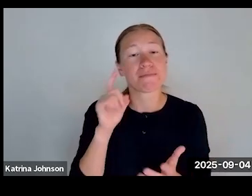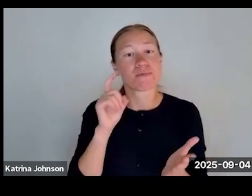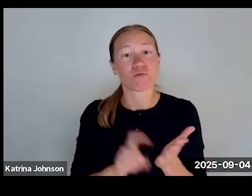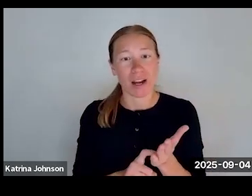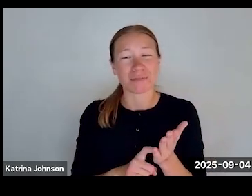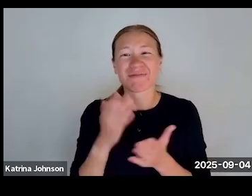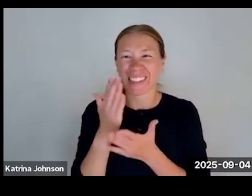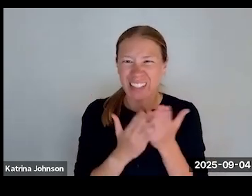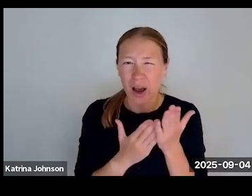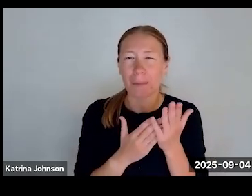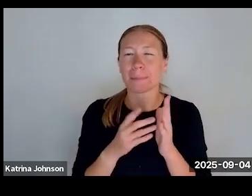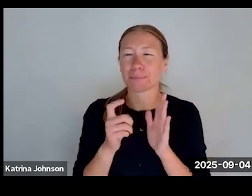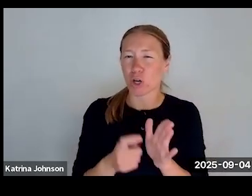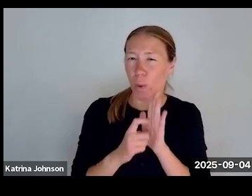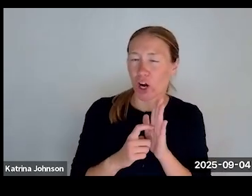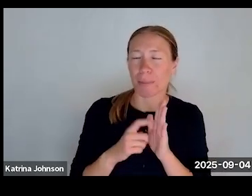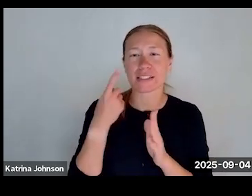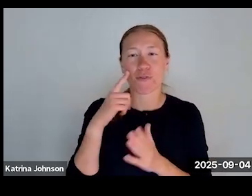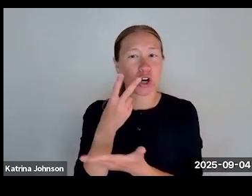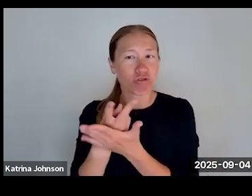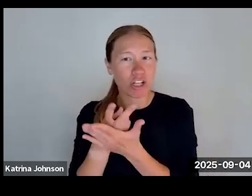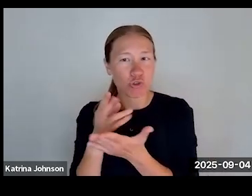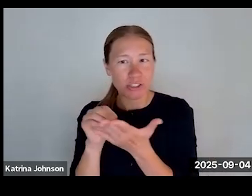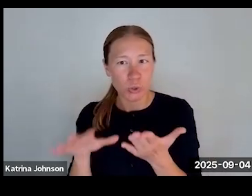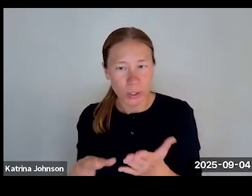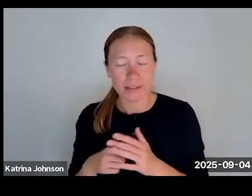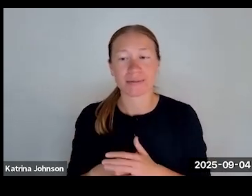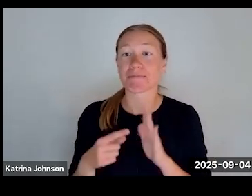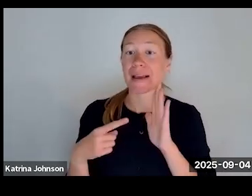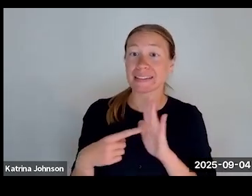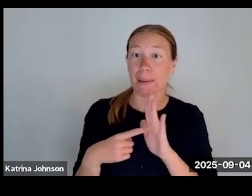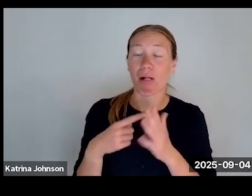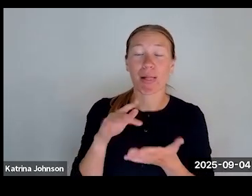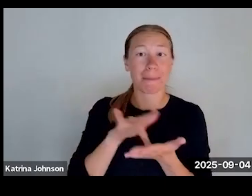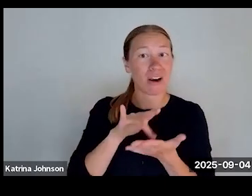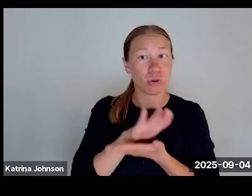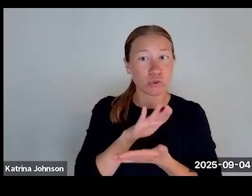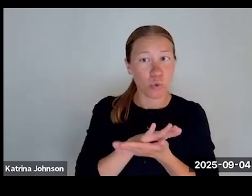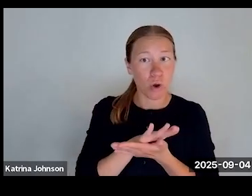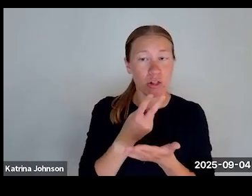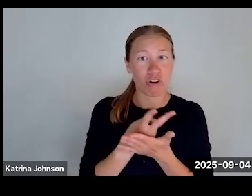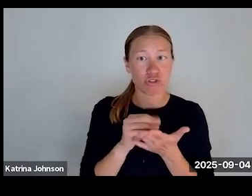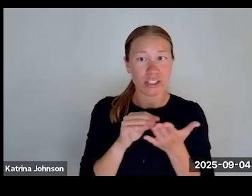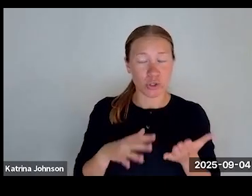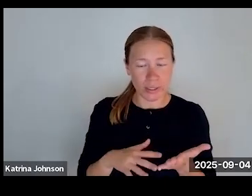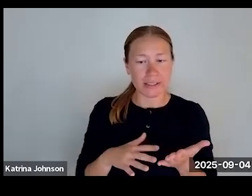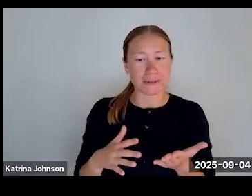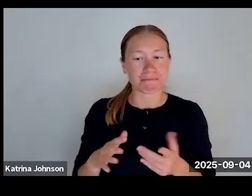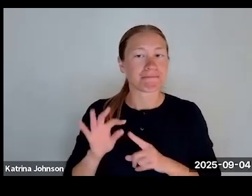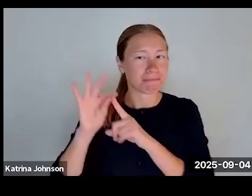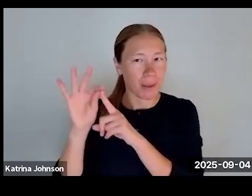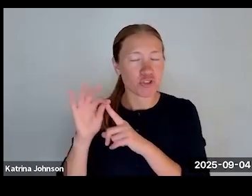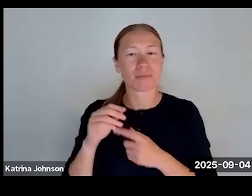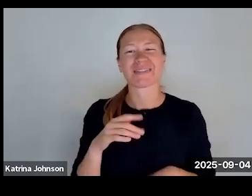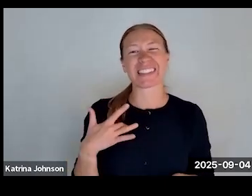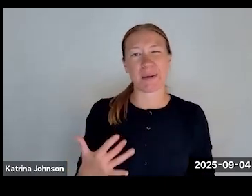some nuances when it comes to graduate students, for example, those in medical school, but SSD is always an